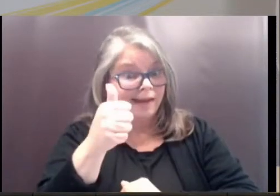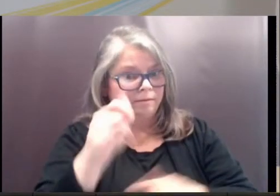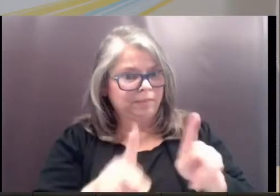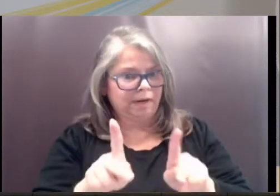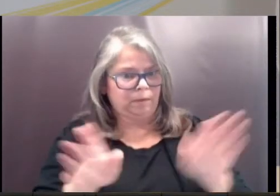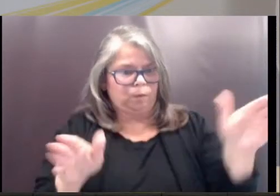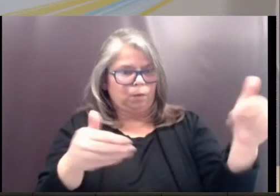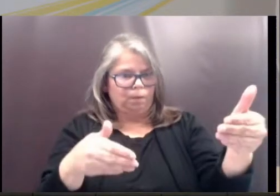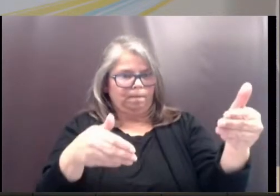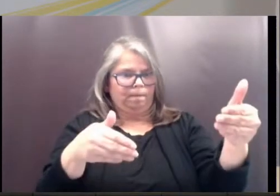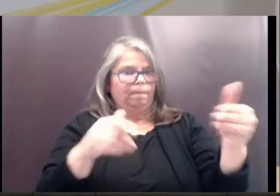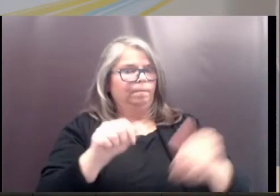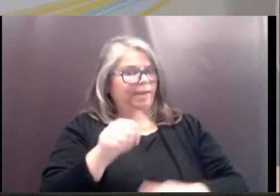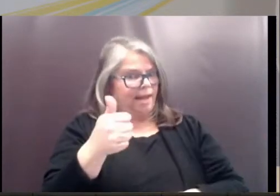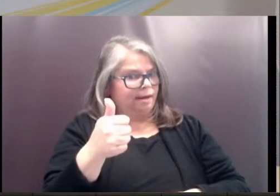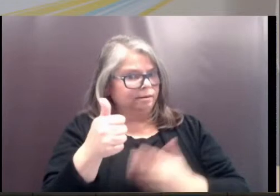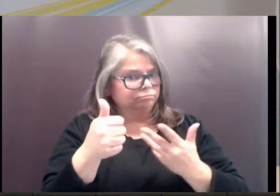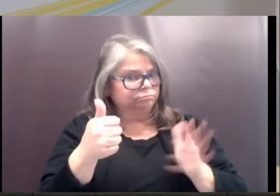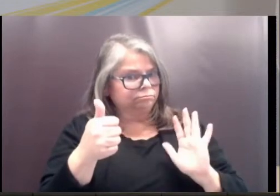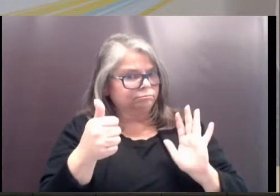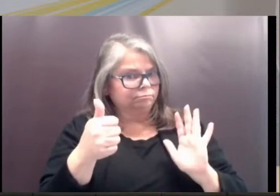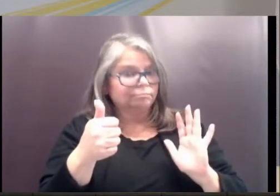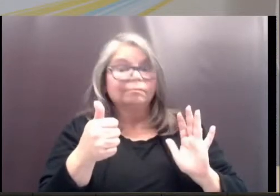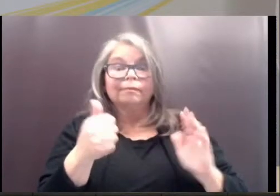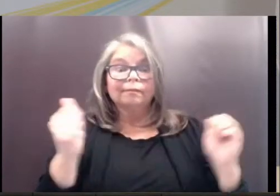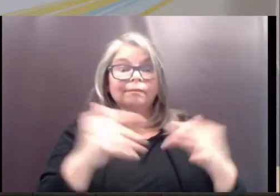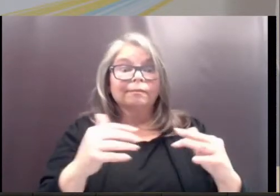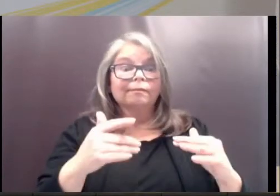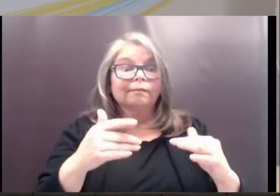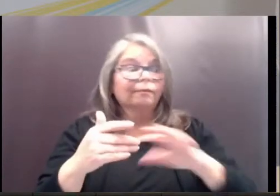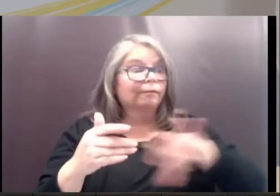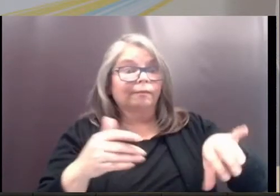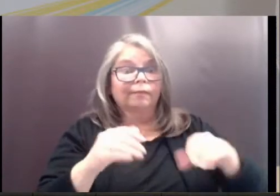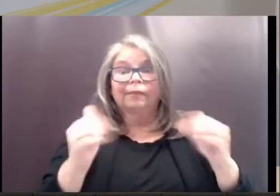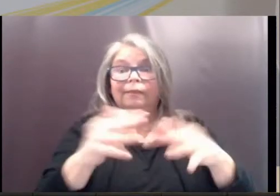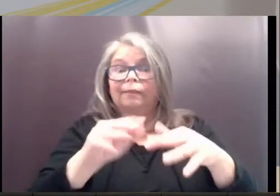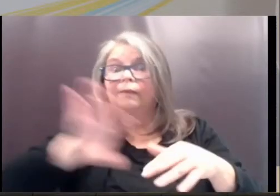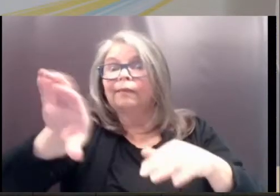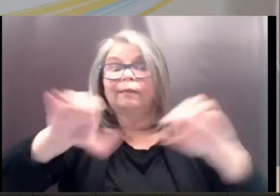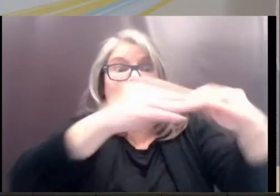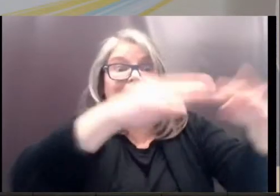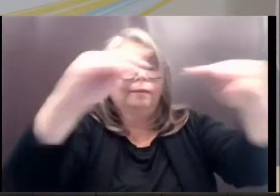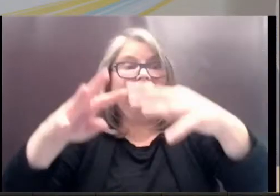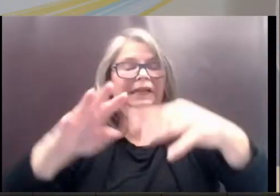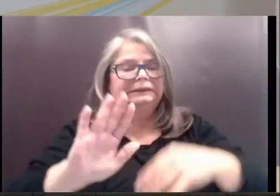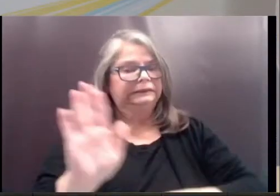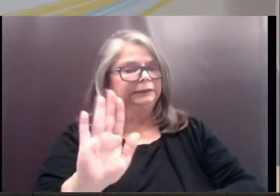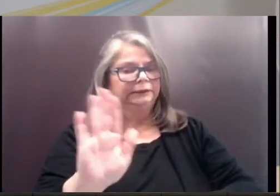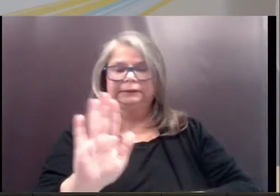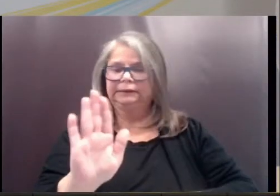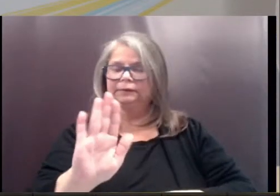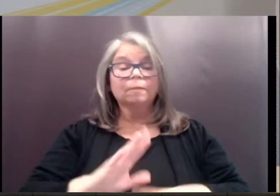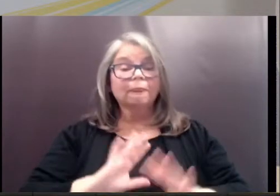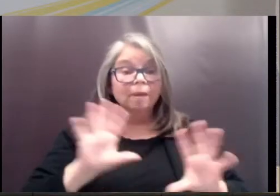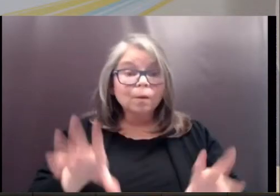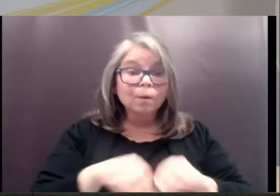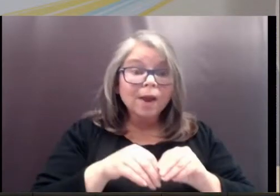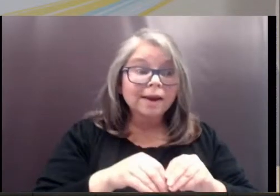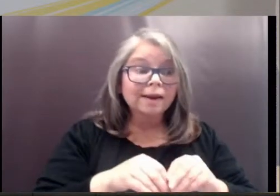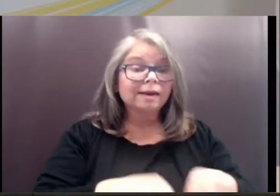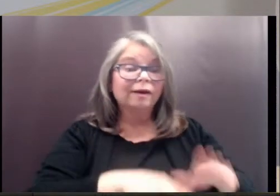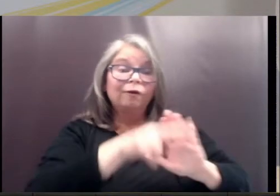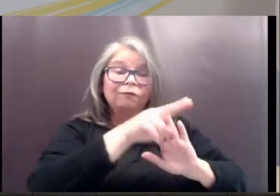not permitted. So in particular, these organized gatherings would be weddings, funerals, and faith services.